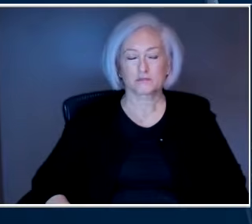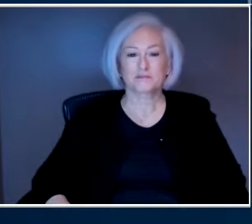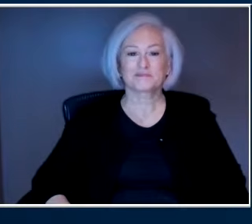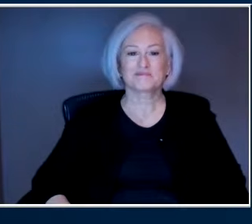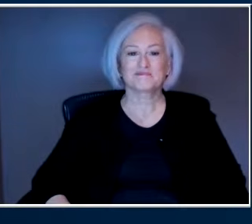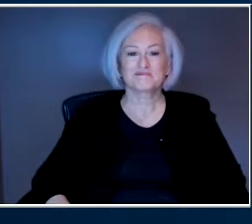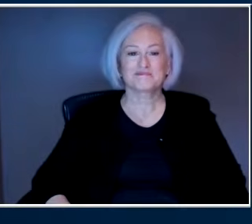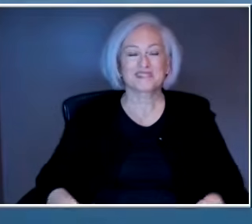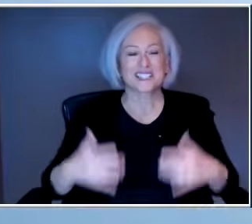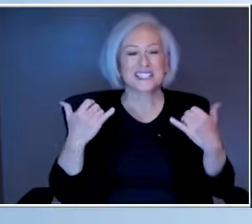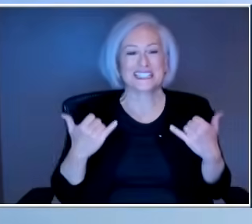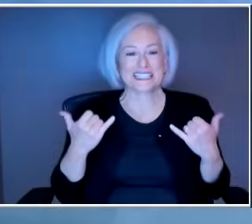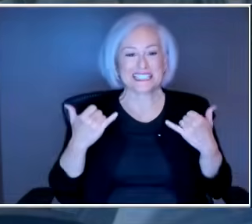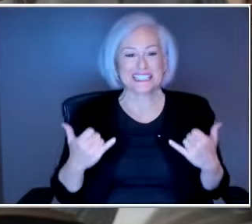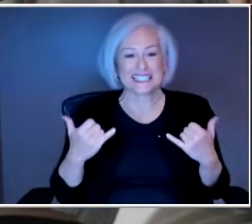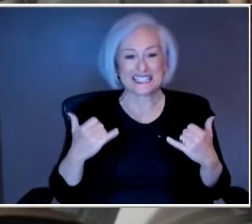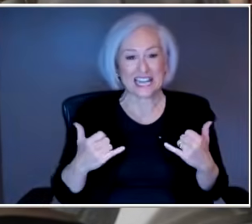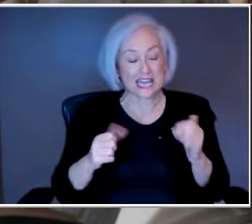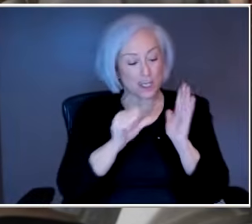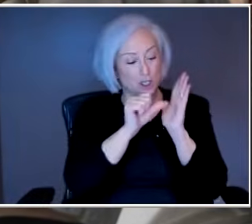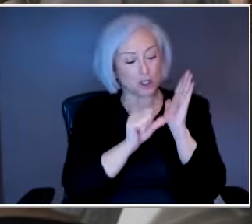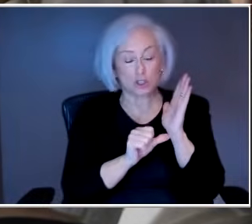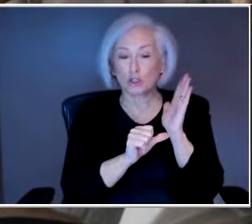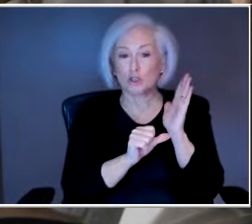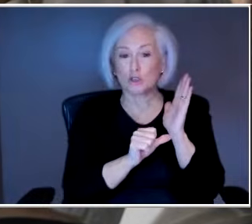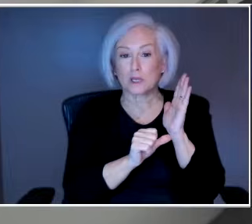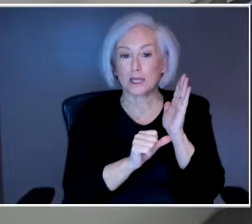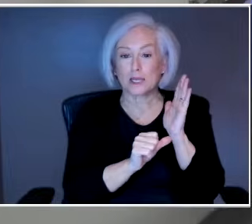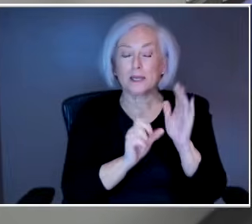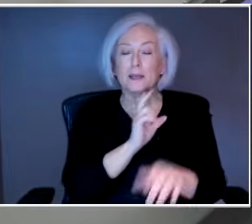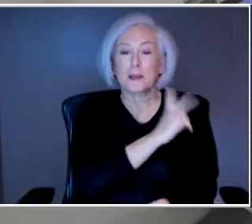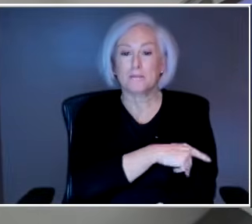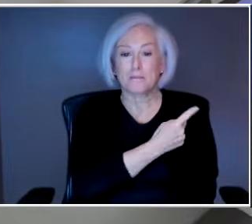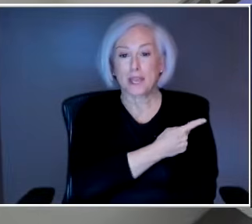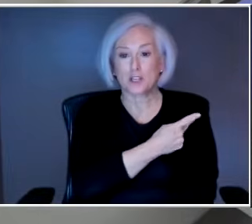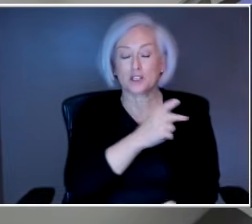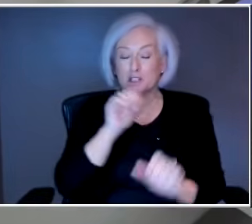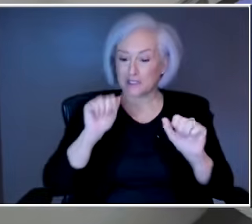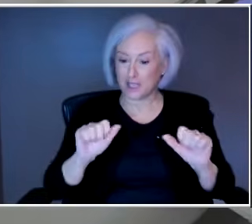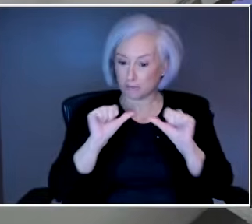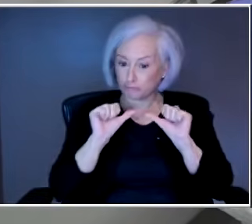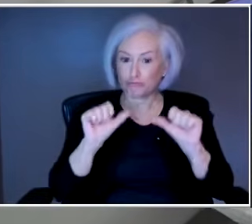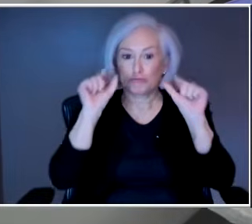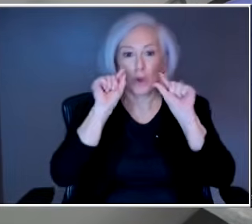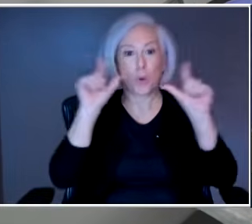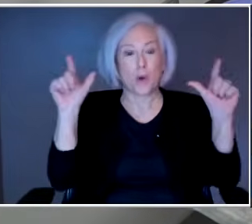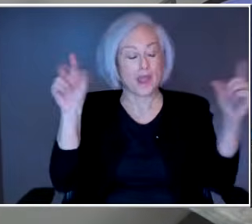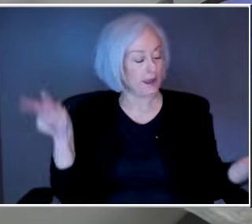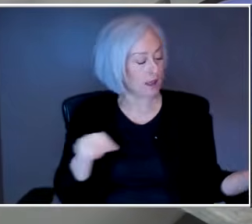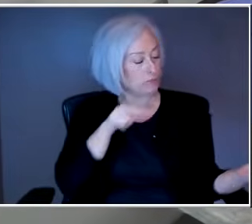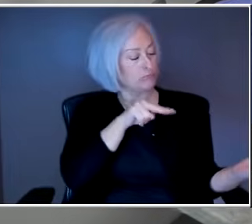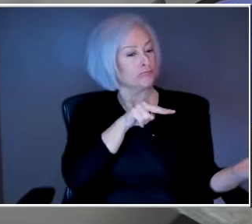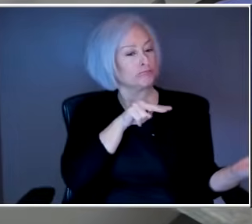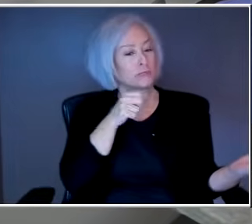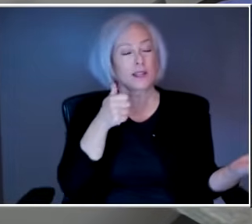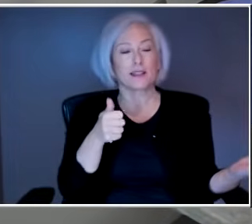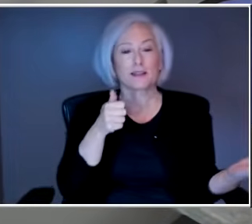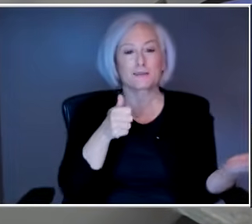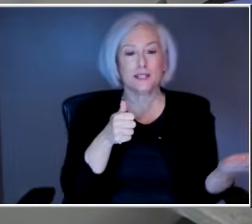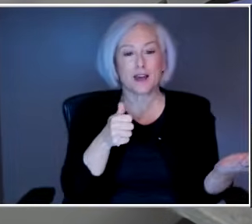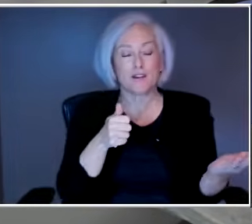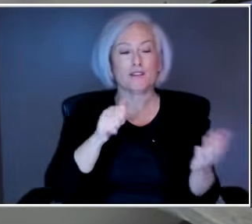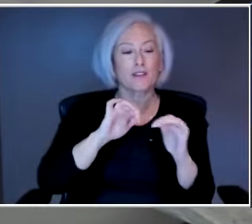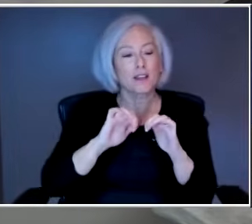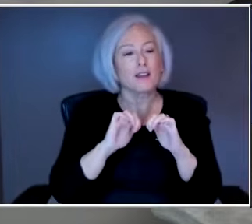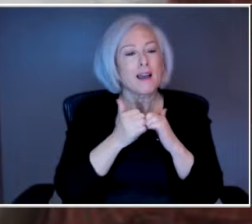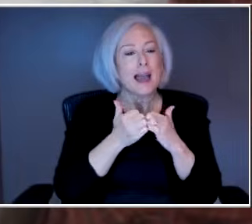Coming up today, it's a surgery patients can stay awake and watch themselves. How a few quick cuts can turn around